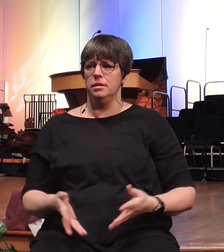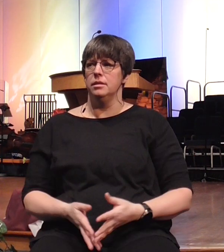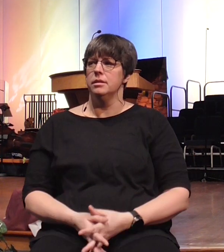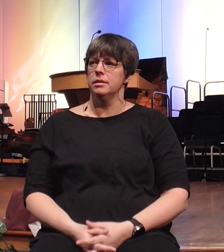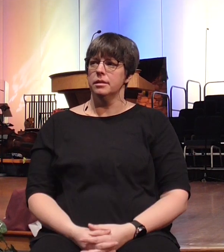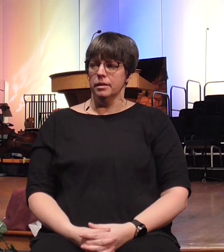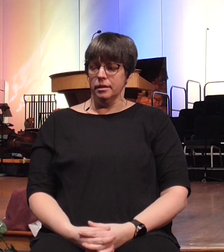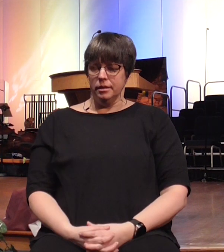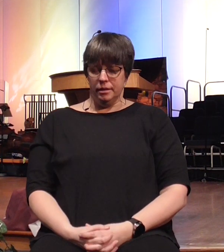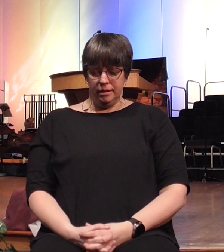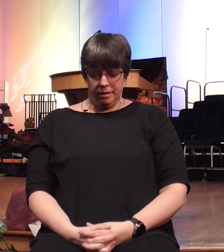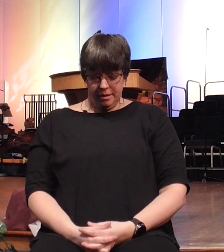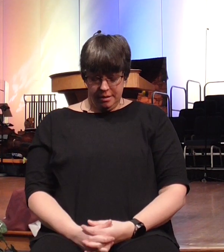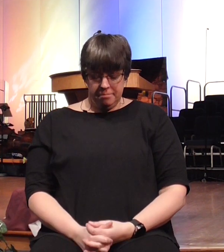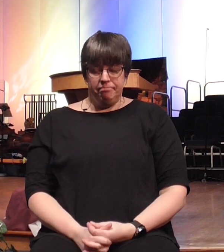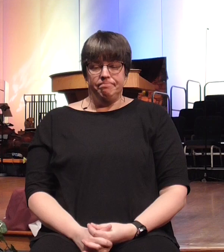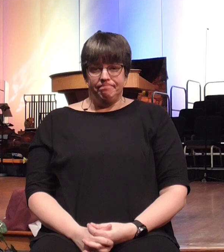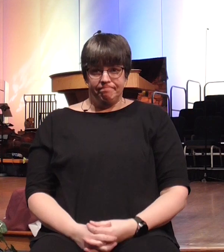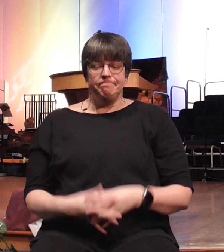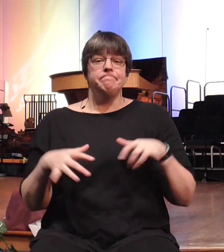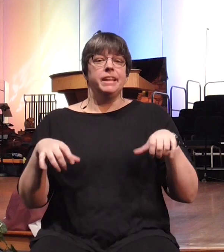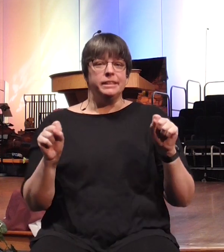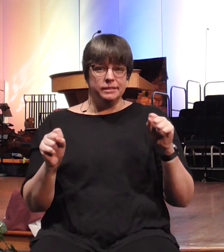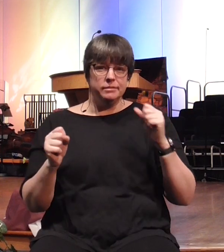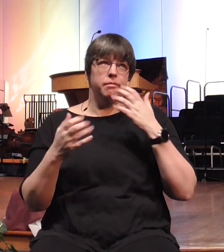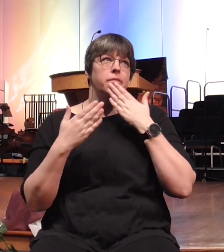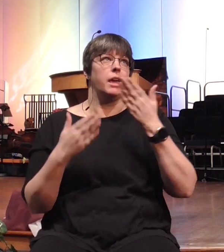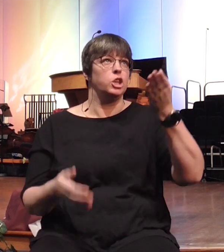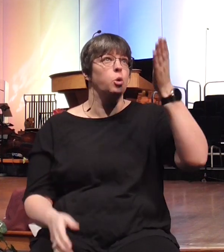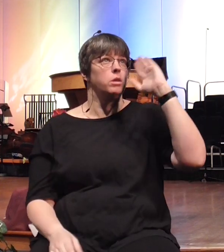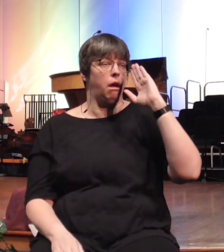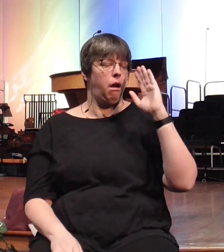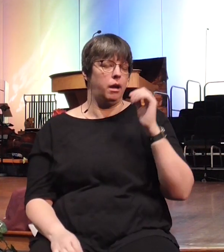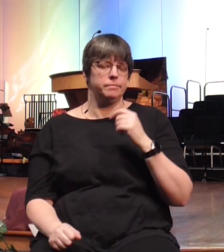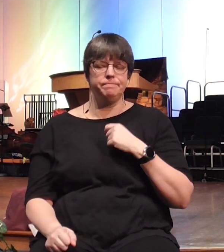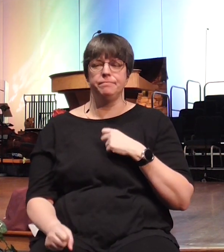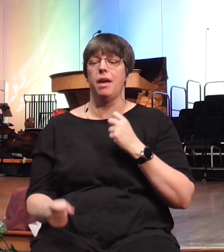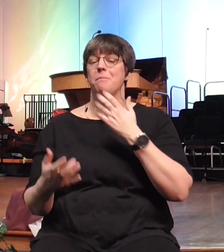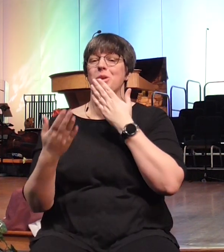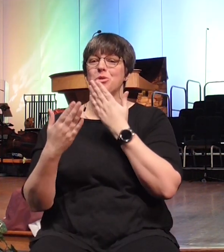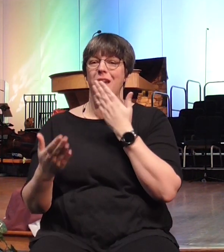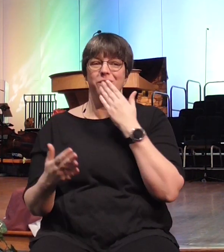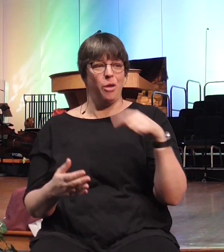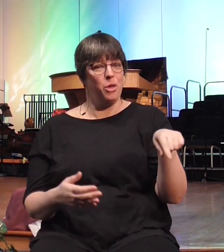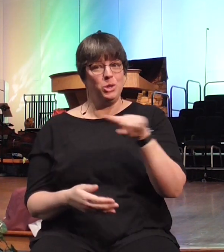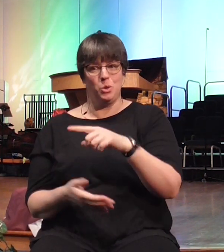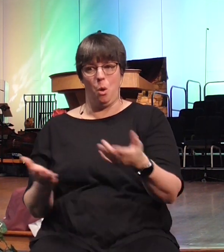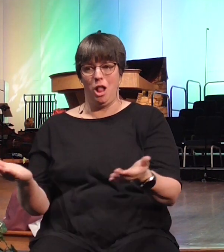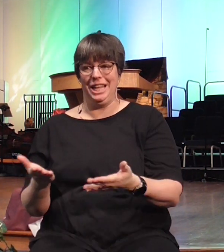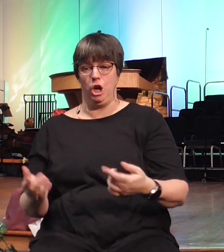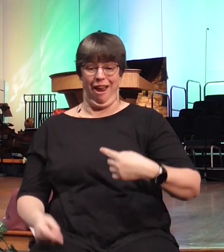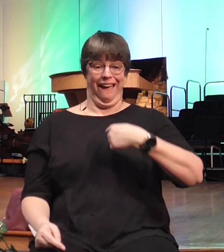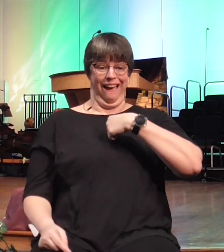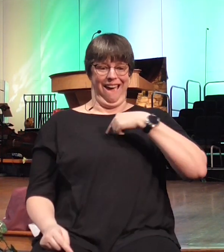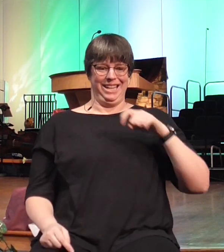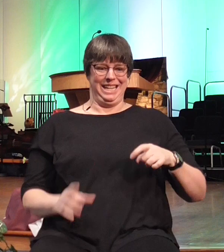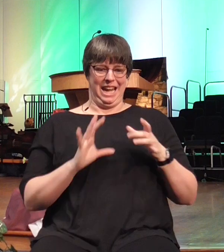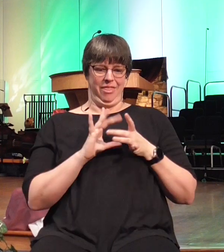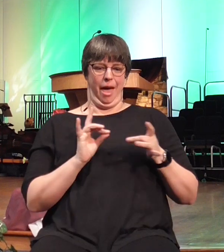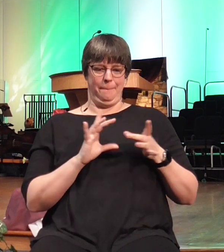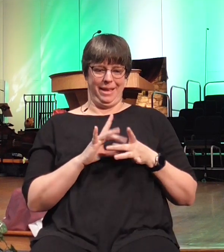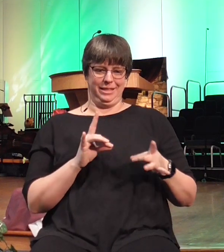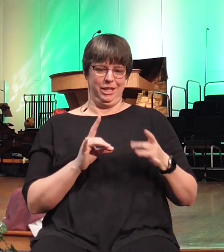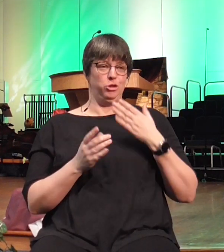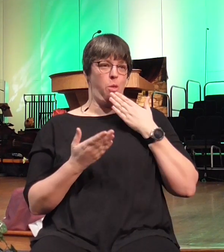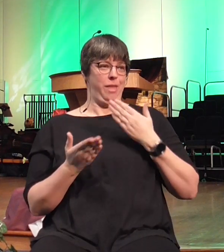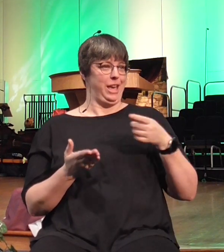everything. Yeah, thank you, God. I'm grateful you're here. I needed that message, so thanks for giving me an